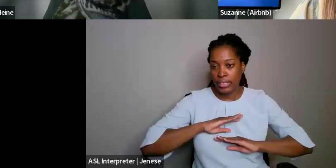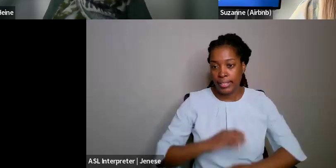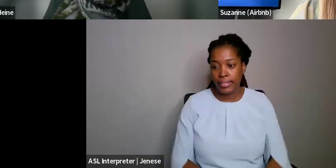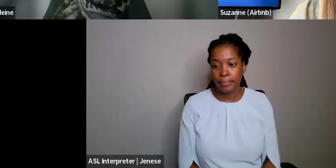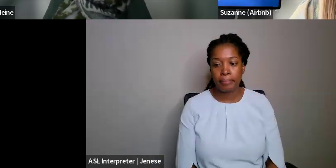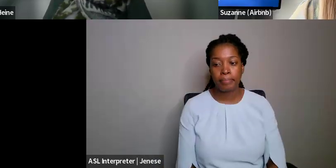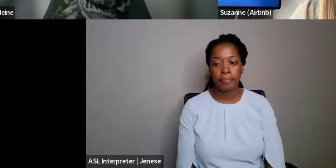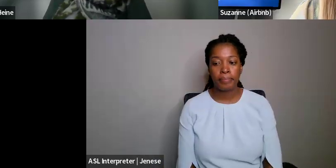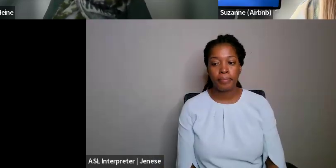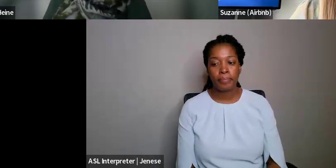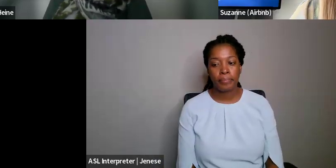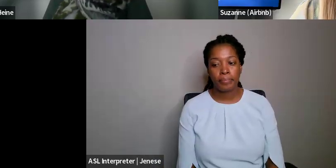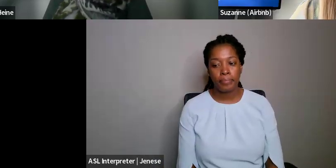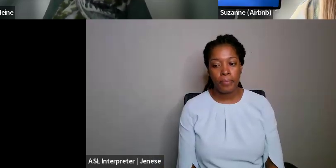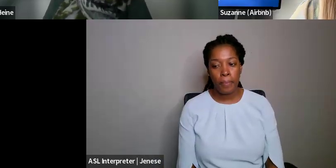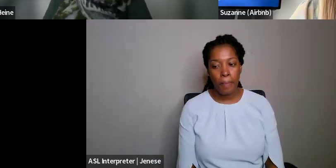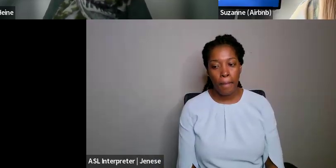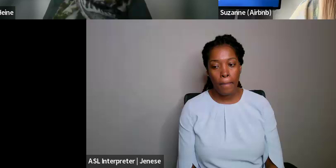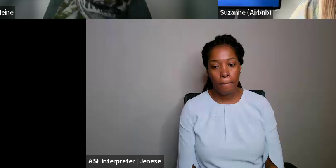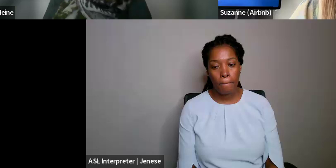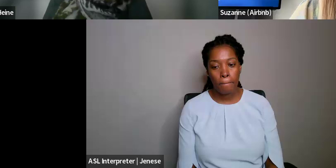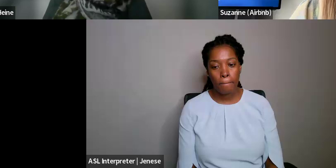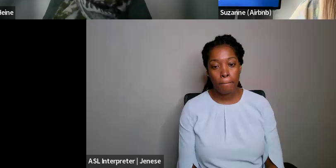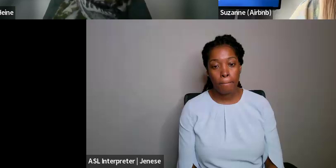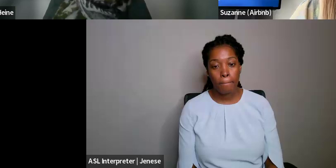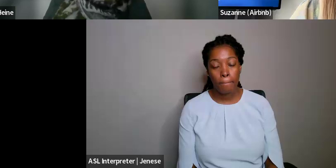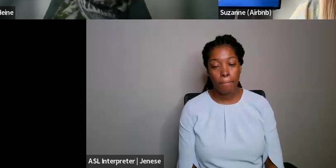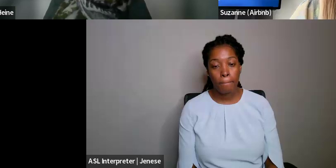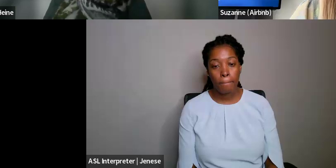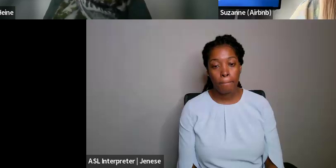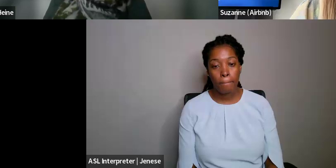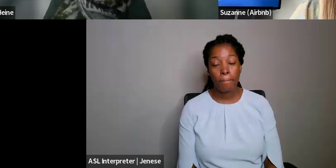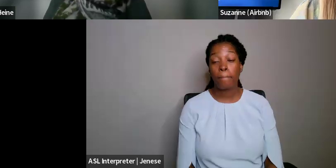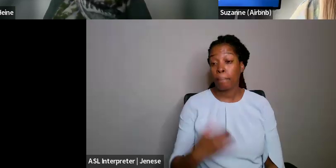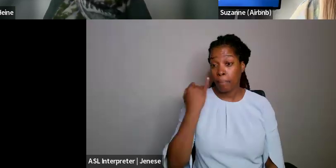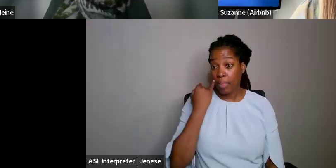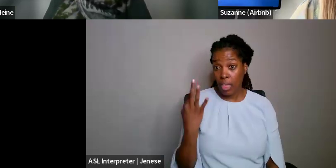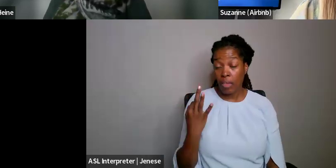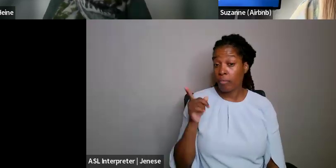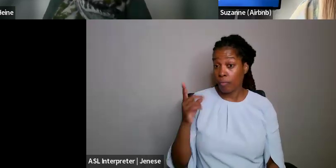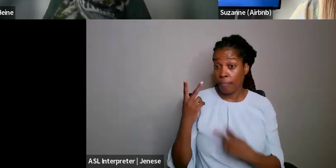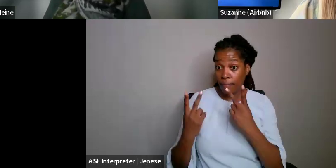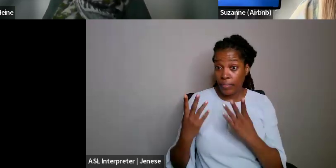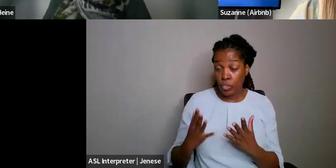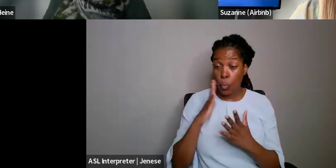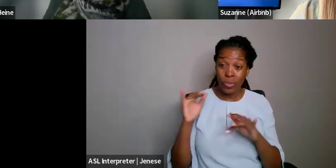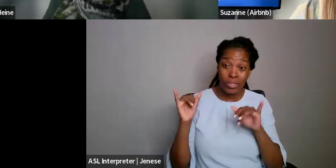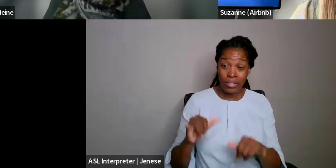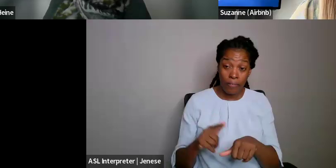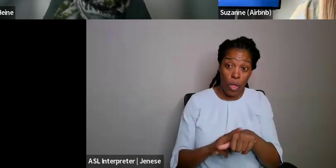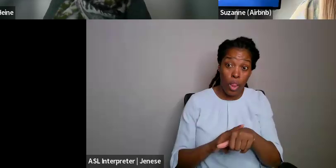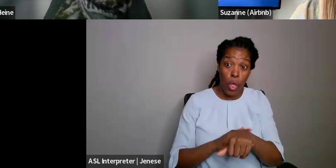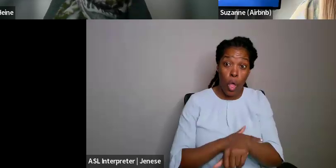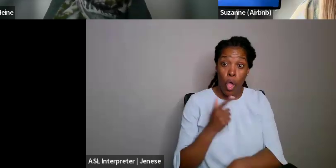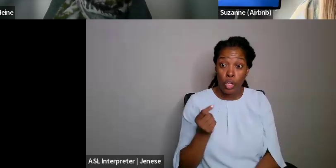yeah, and then especially if they are going to be staying for extended periods, then you can really